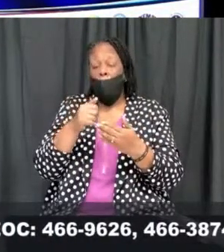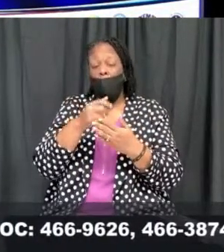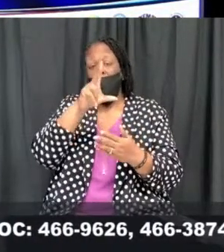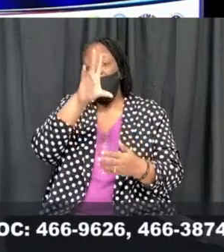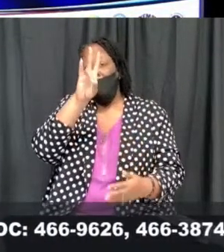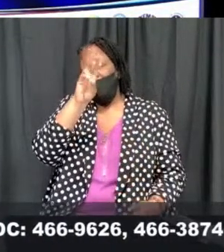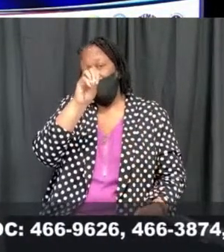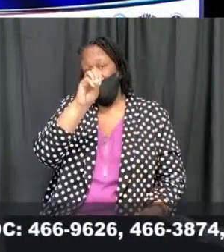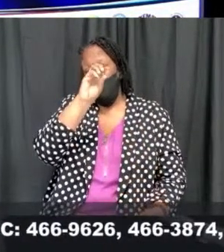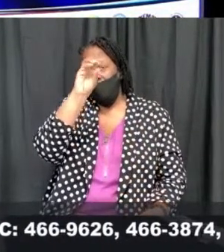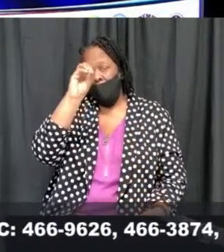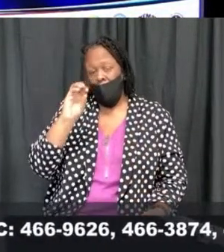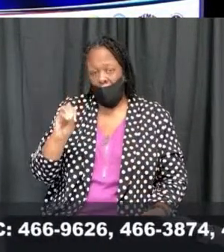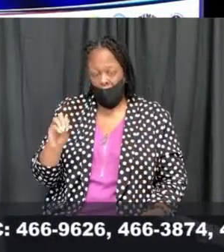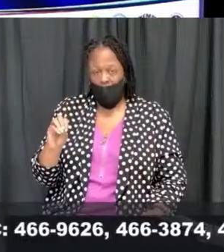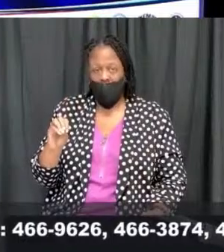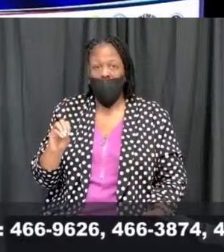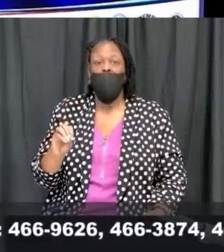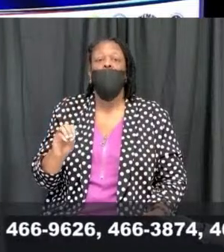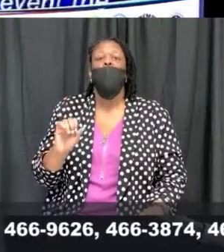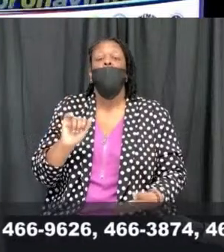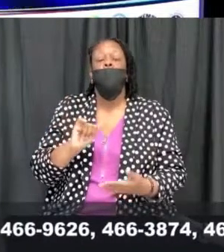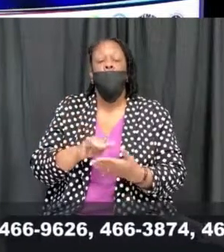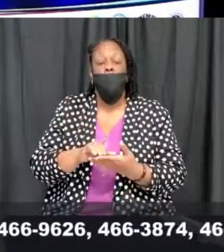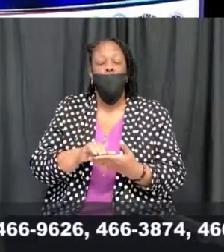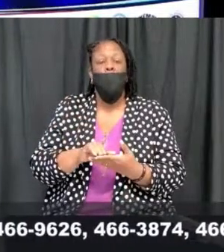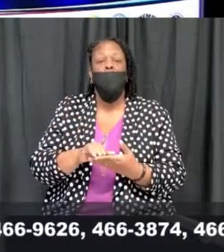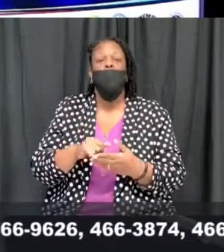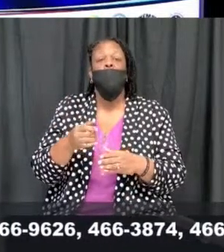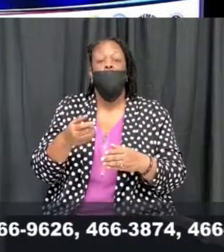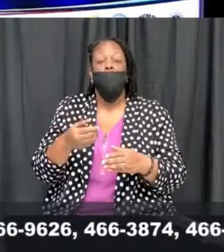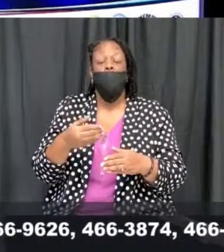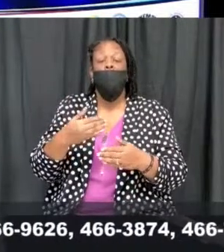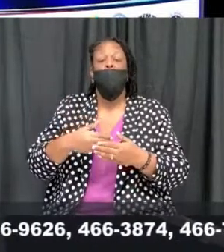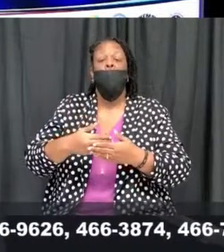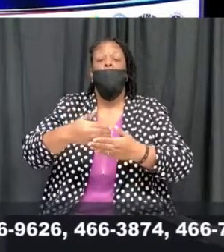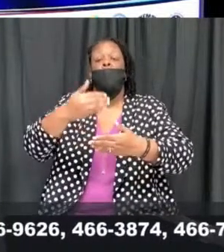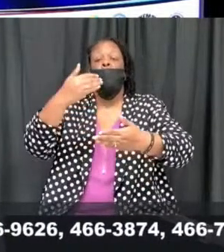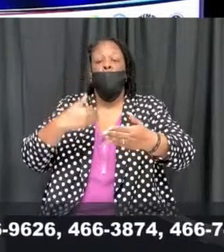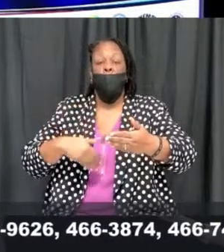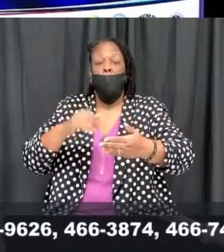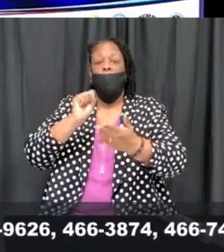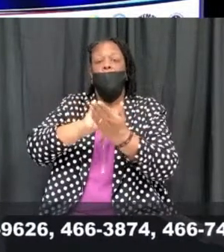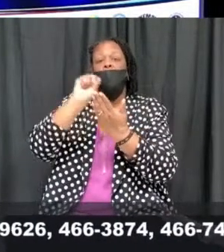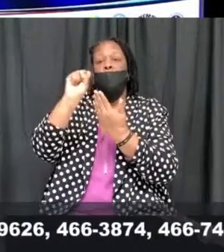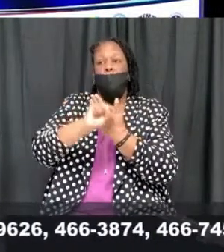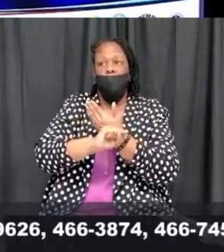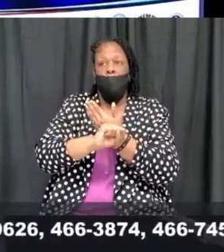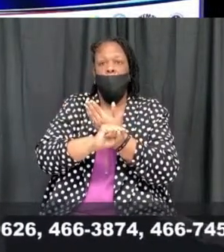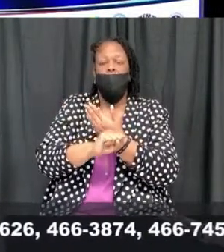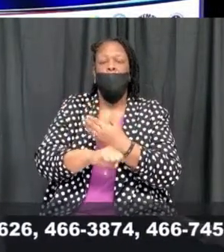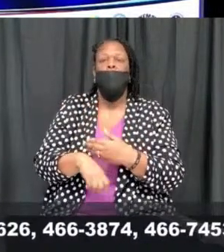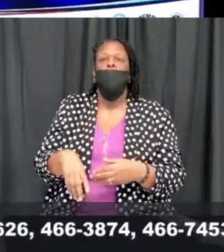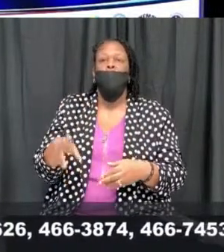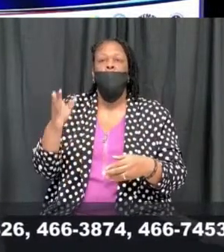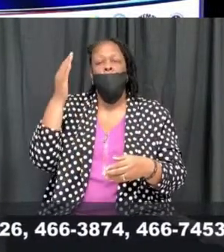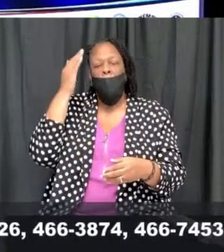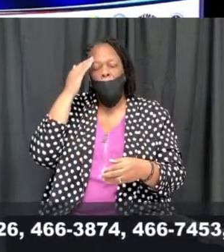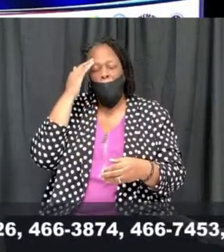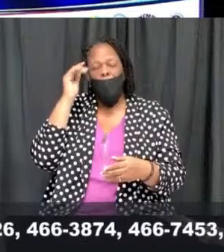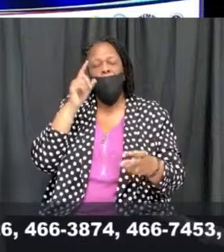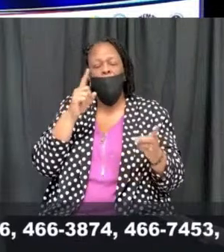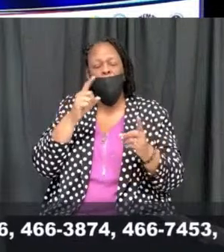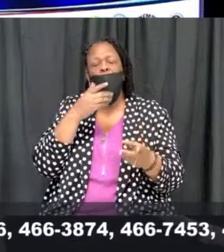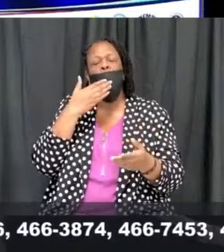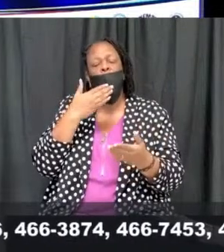numbers because of the short shelf life of the vaccines, but I believe that we are doing a good job, and I